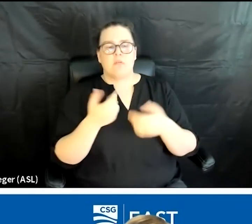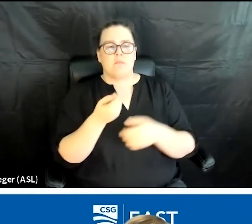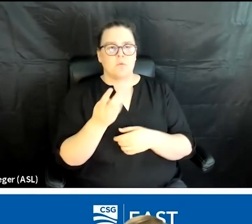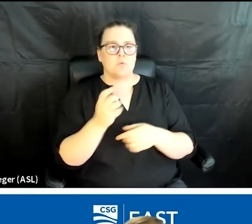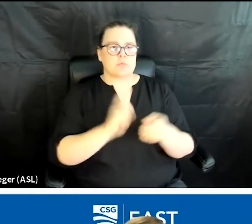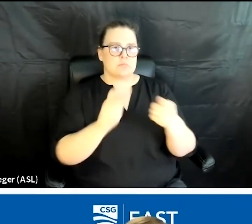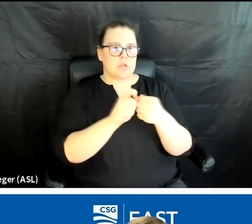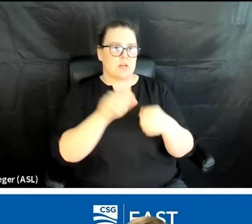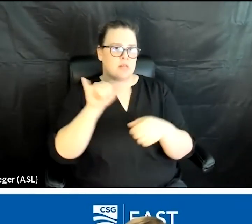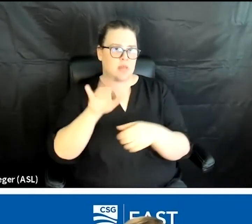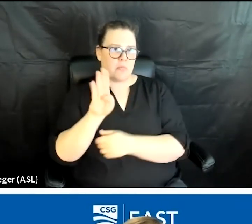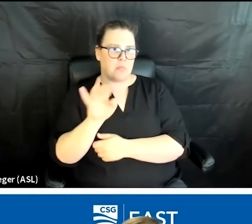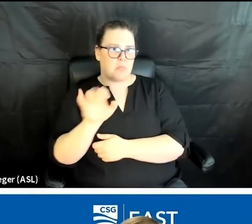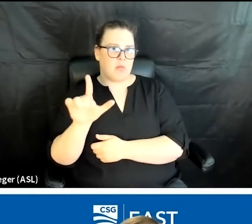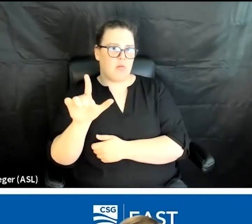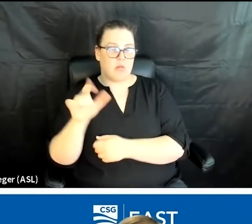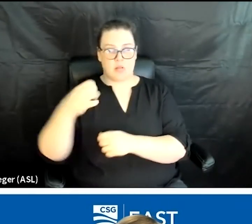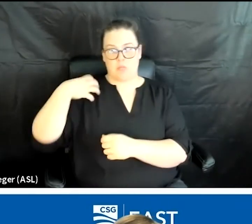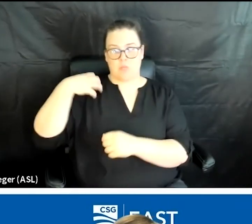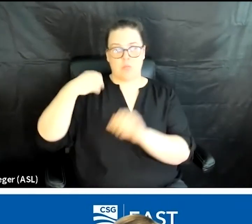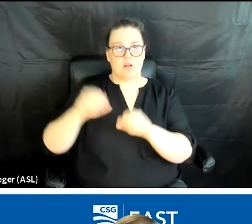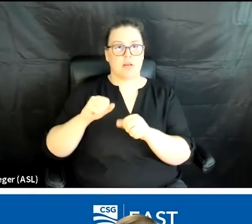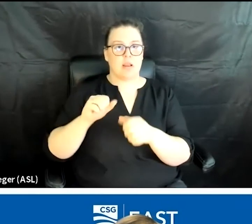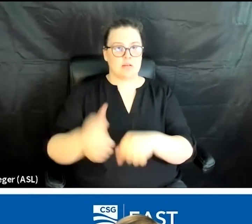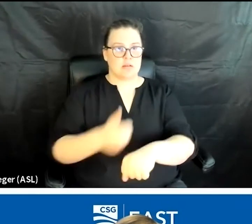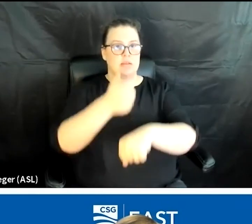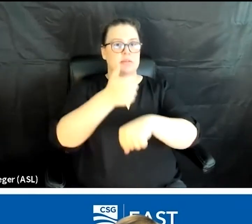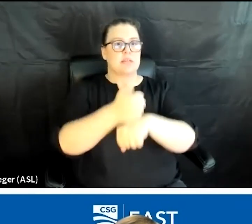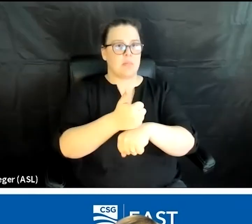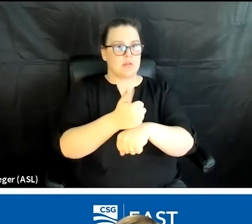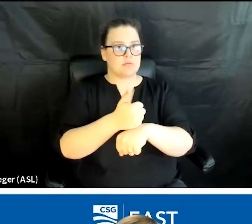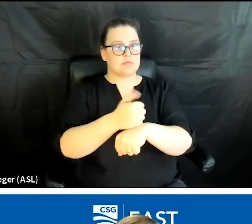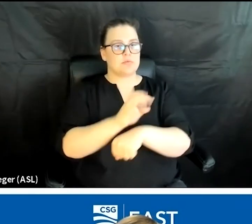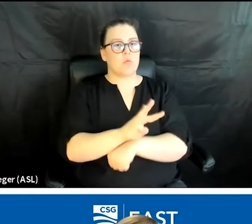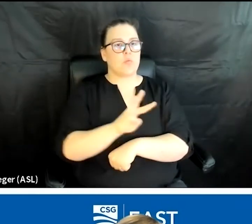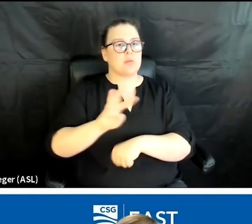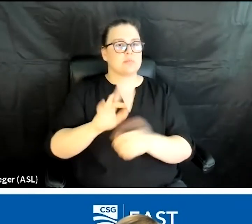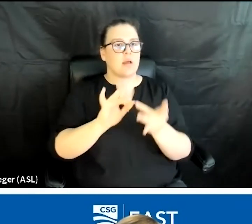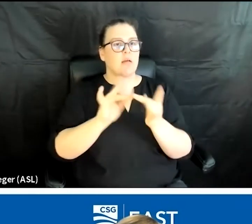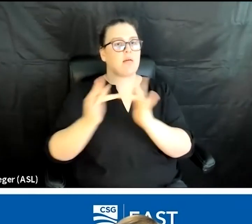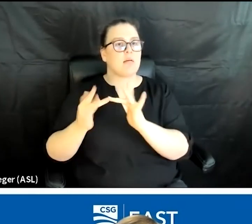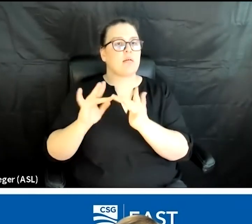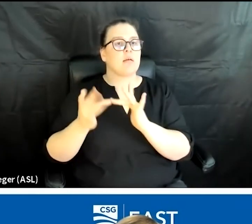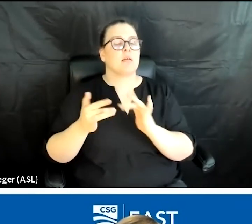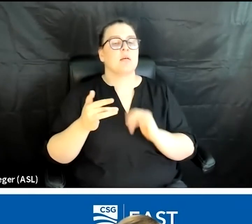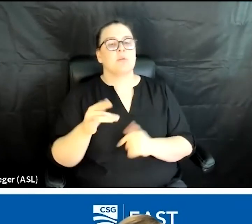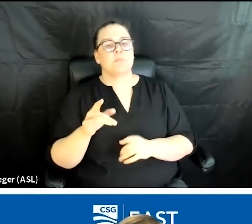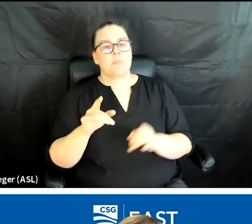that employers can do, like establishing a website. And like I said,